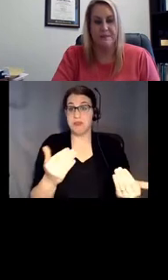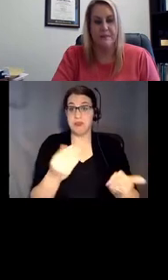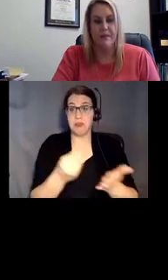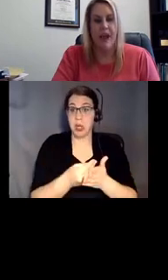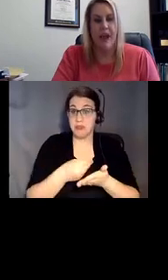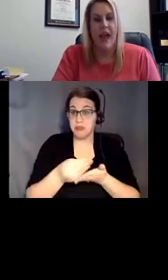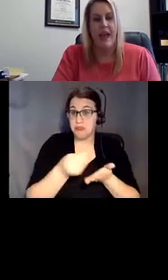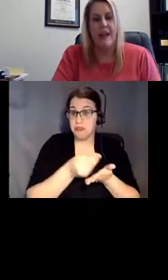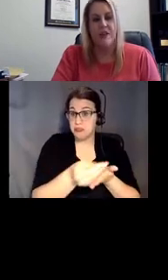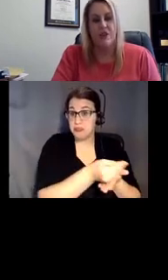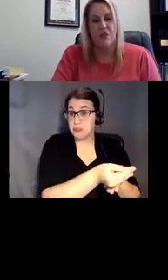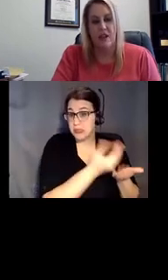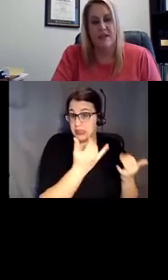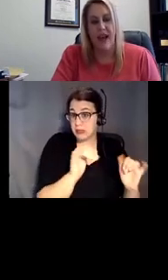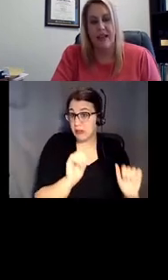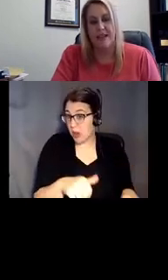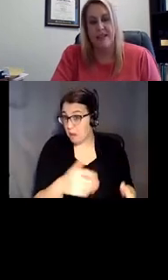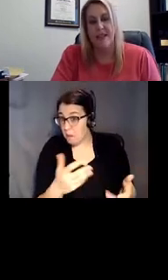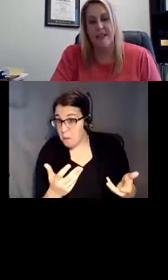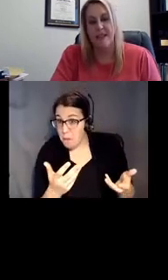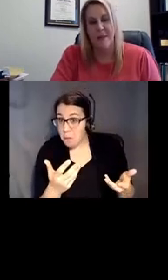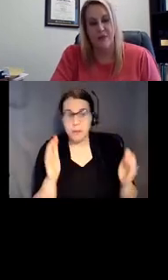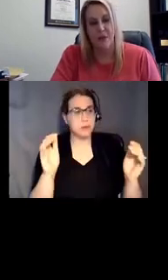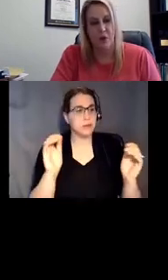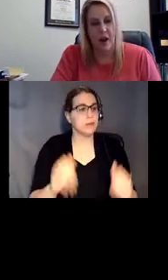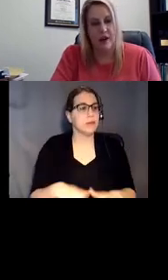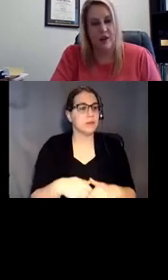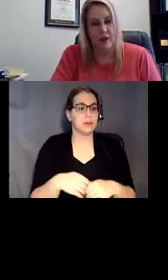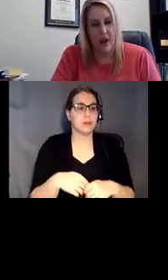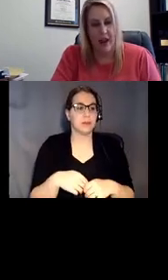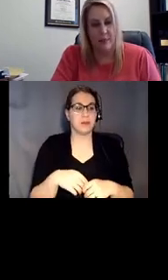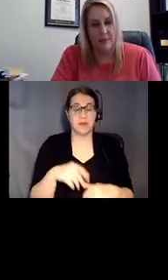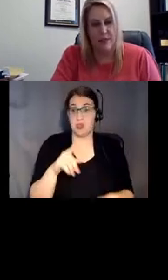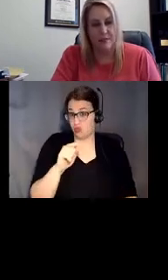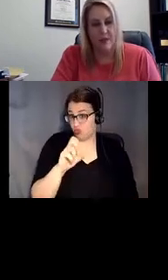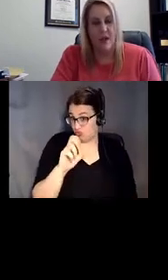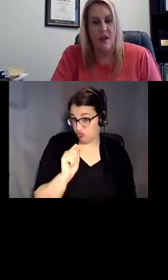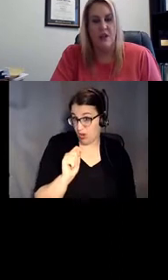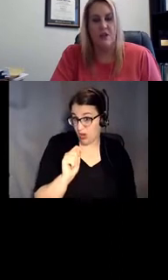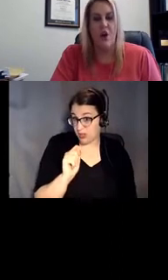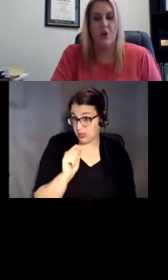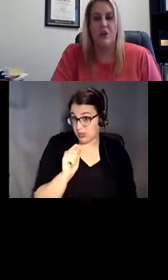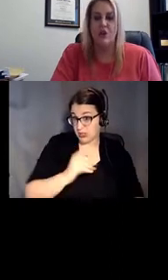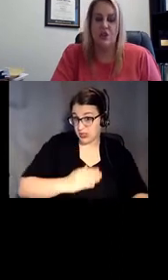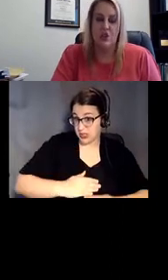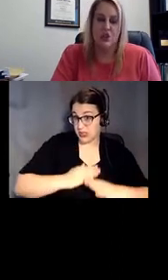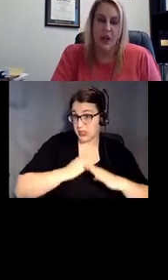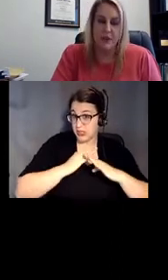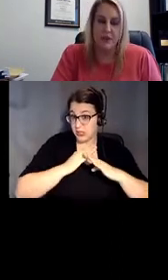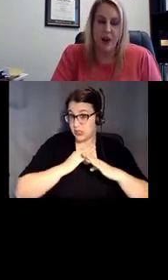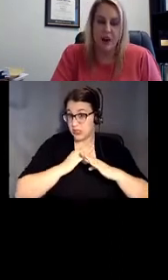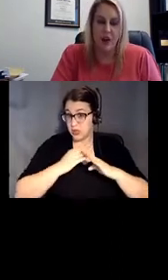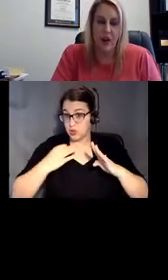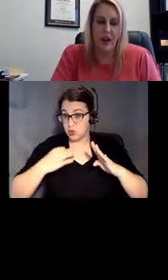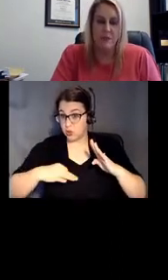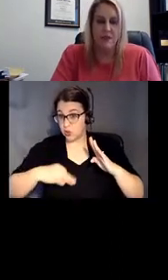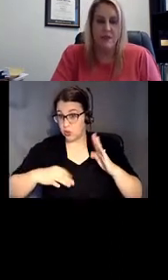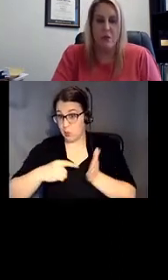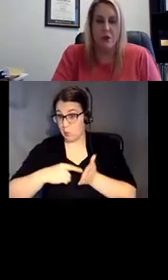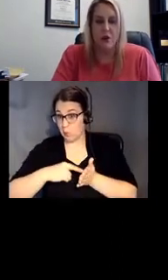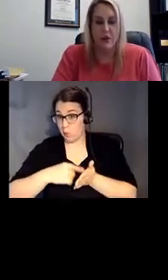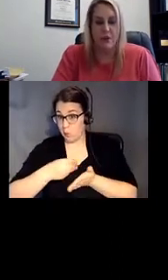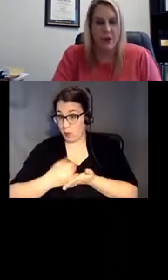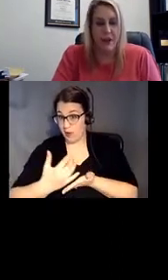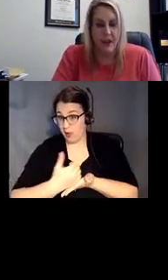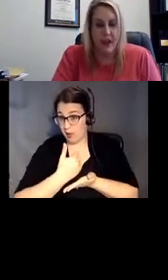trusts. And are trust assets exempt from creditor claims? So there's 2 types of creditor claims